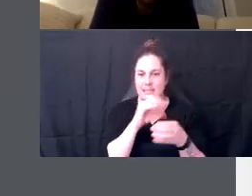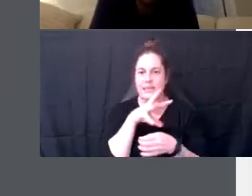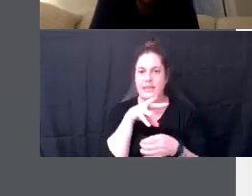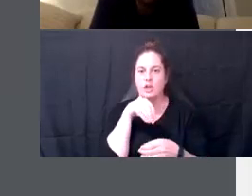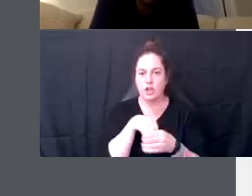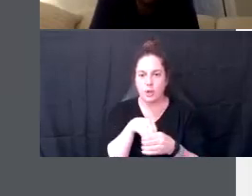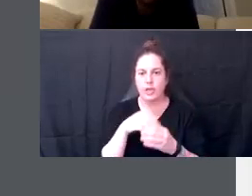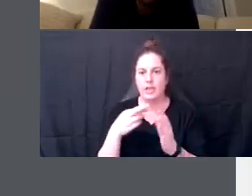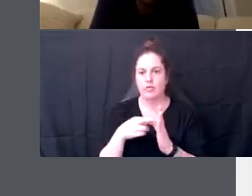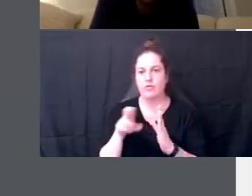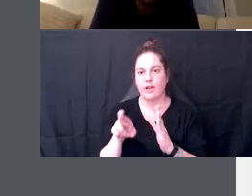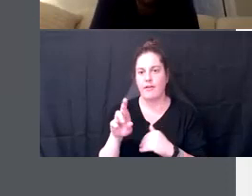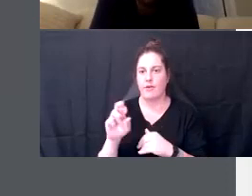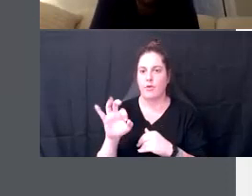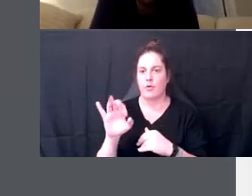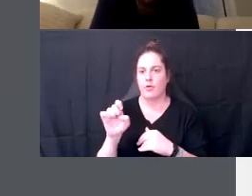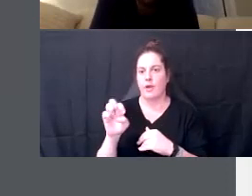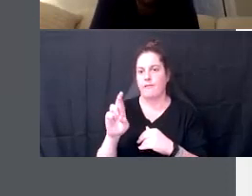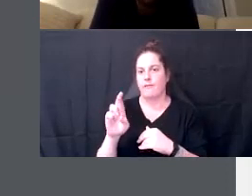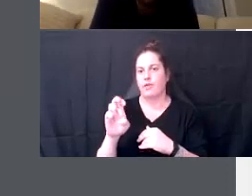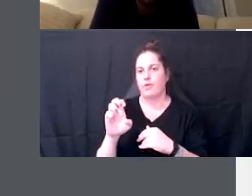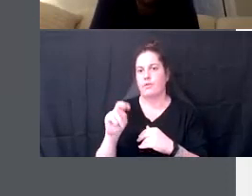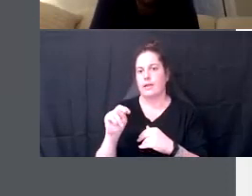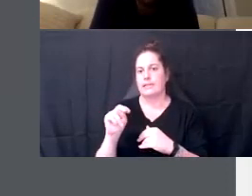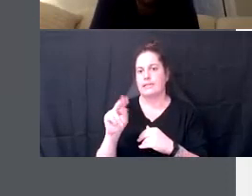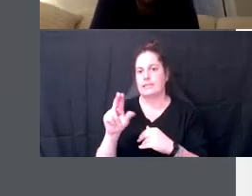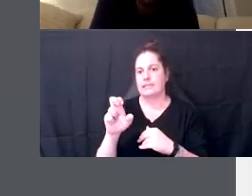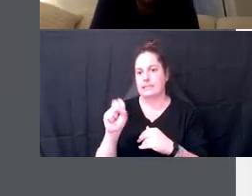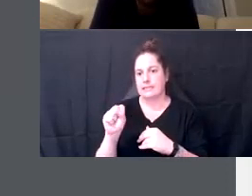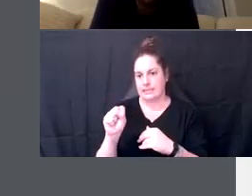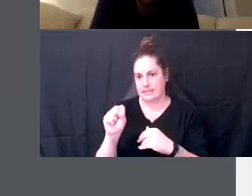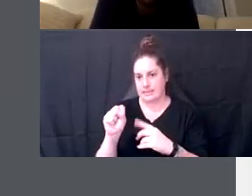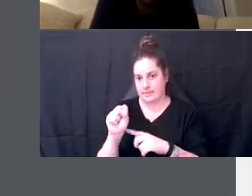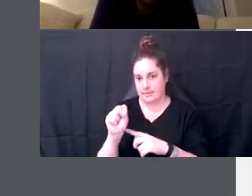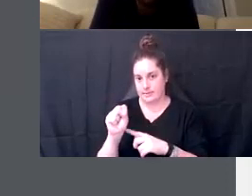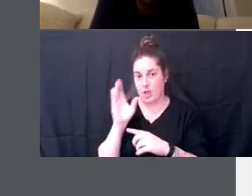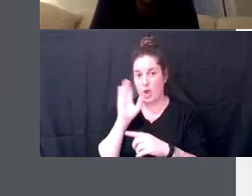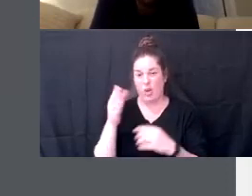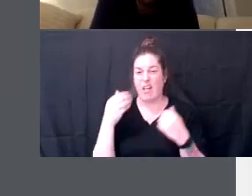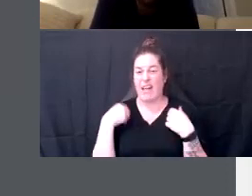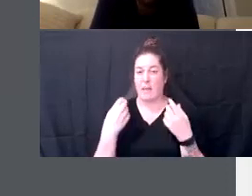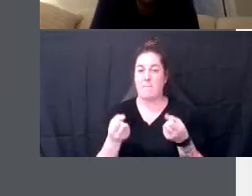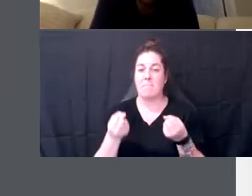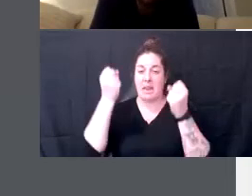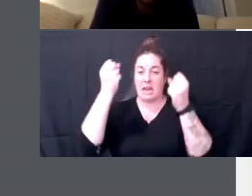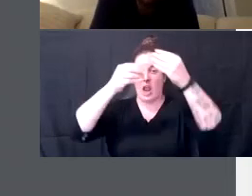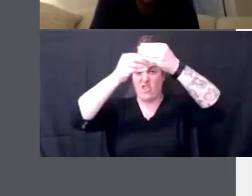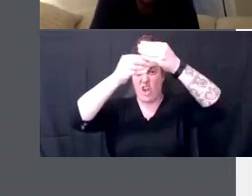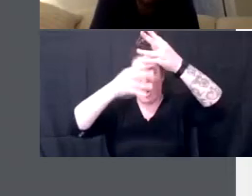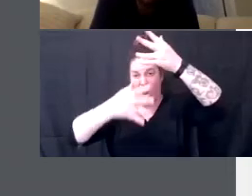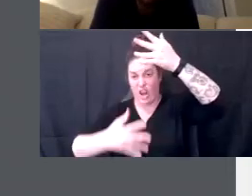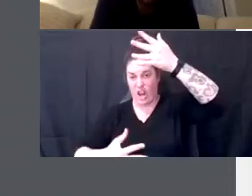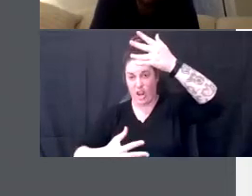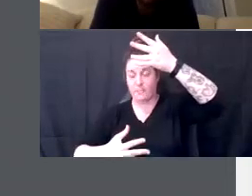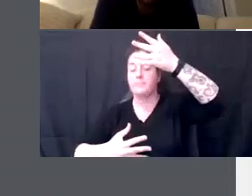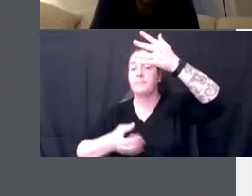So when you open these articles, they'll have lots and lots of references at the end. That cannot be part